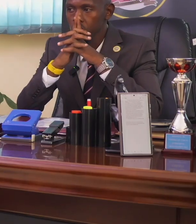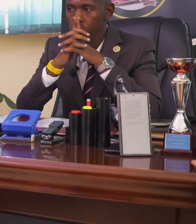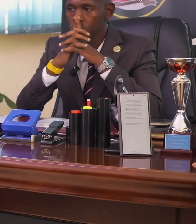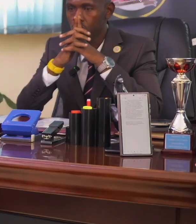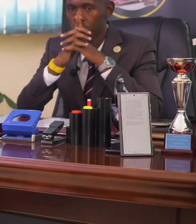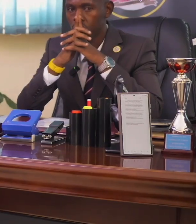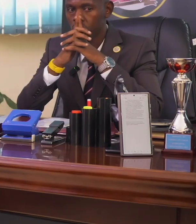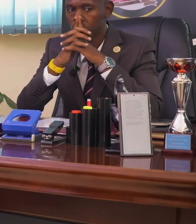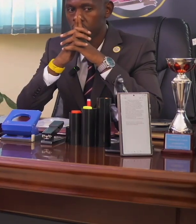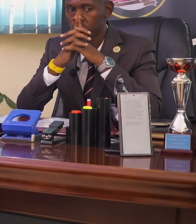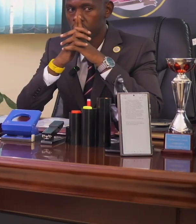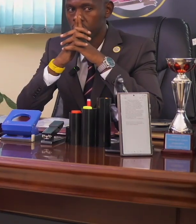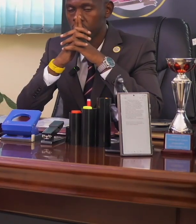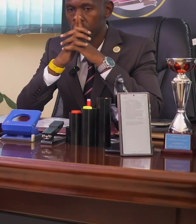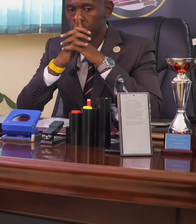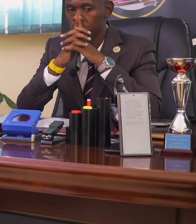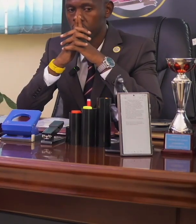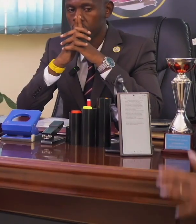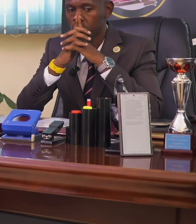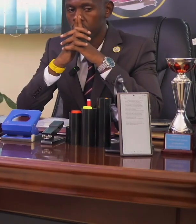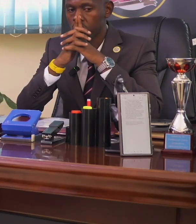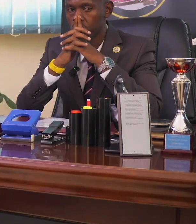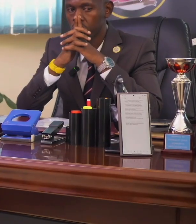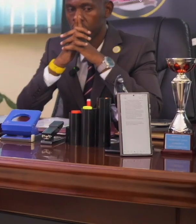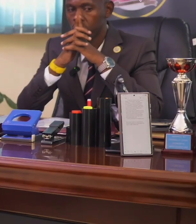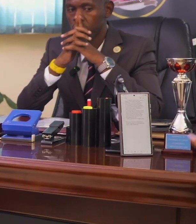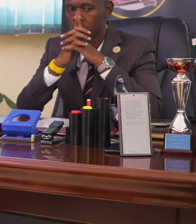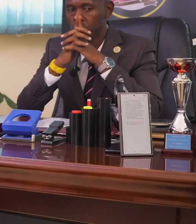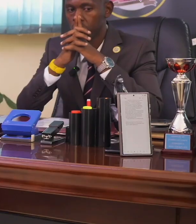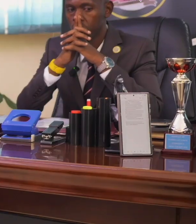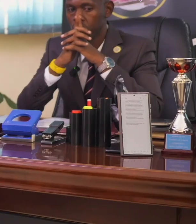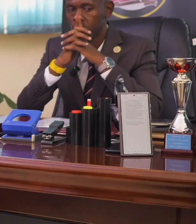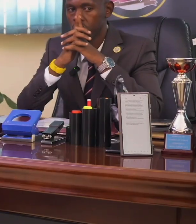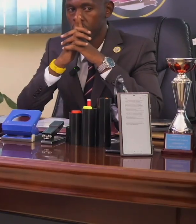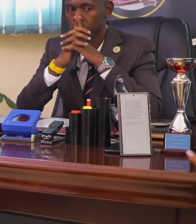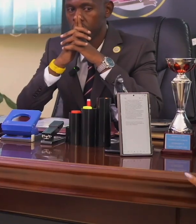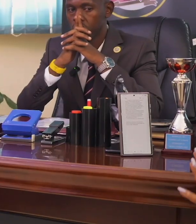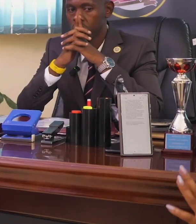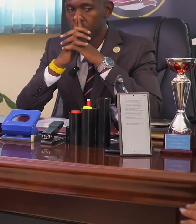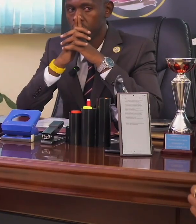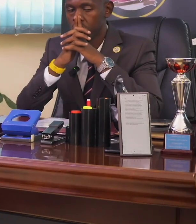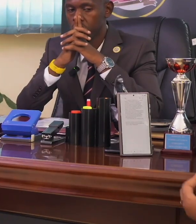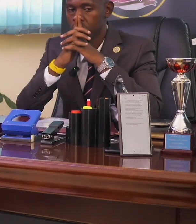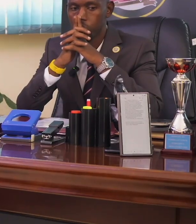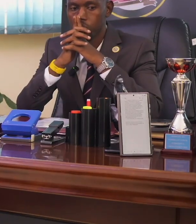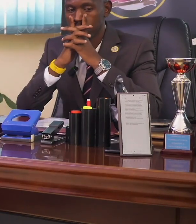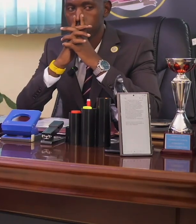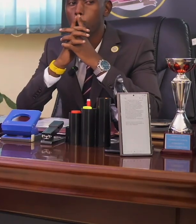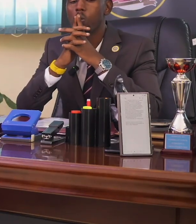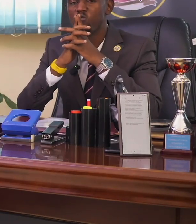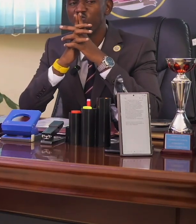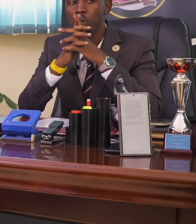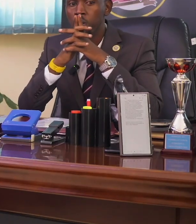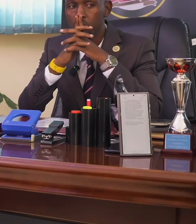And I don't know whether you have any policies or laws that people do not know, or they are not aware, or do not have any idea